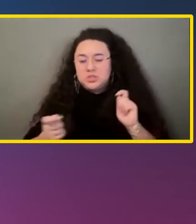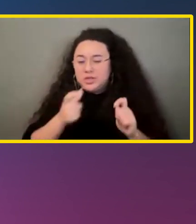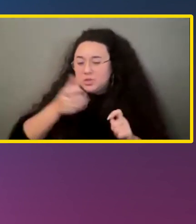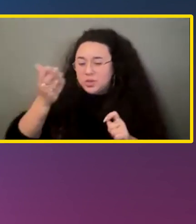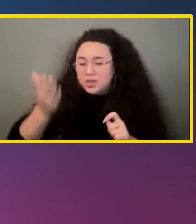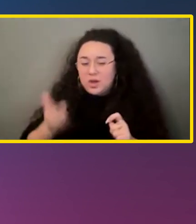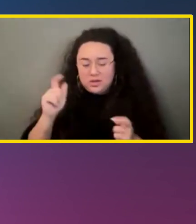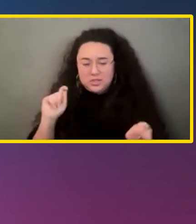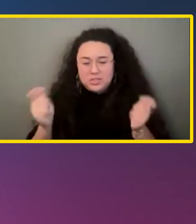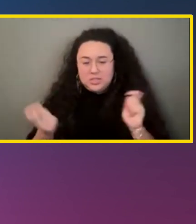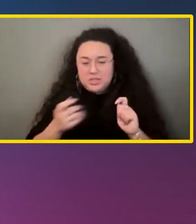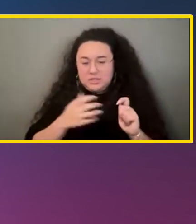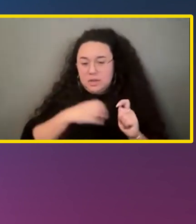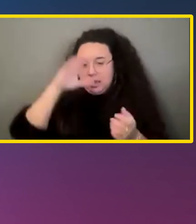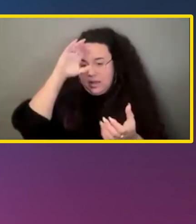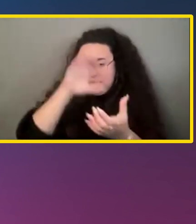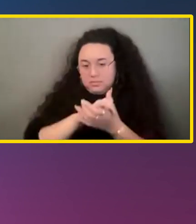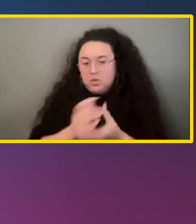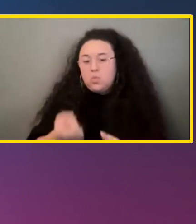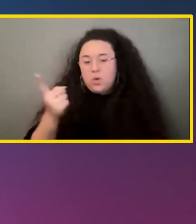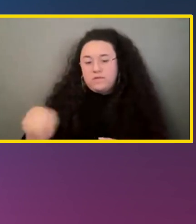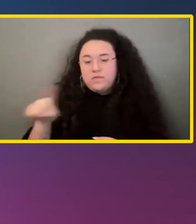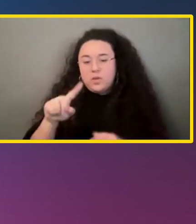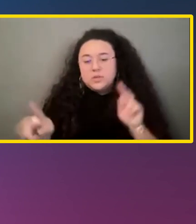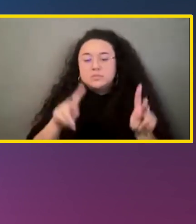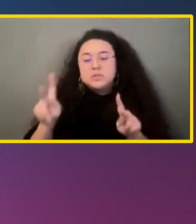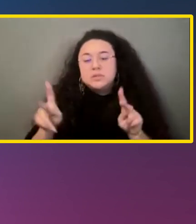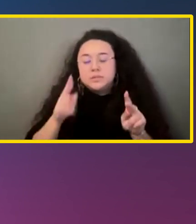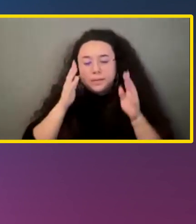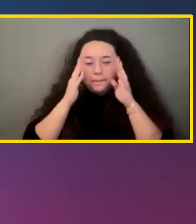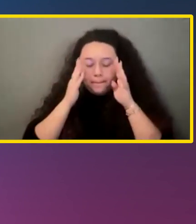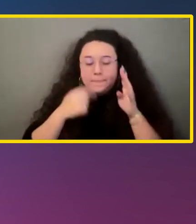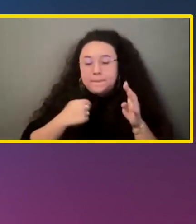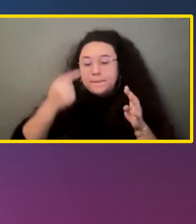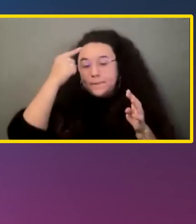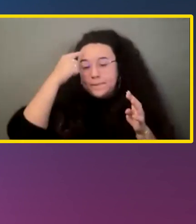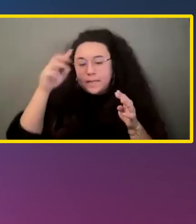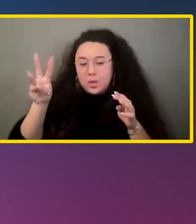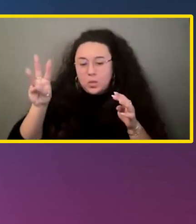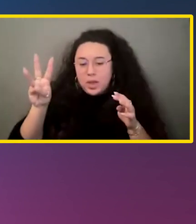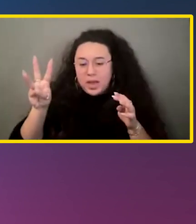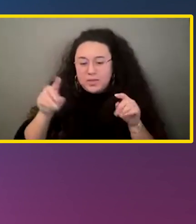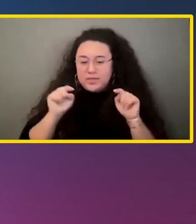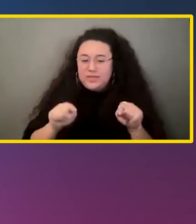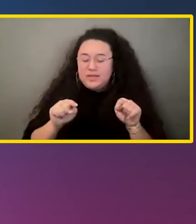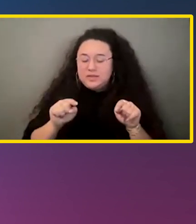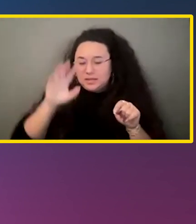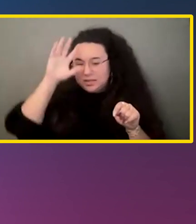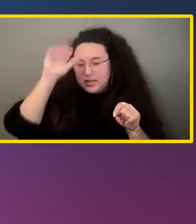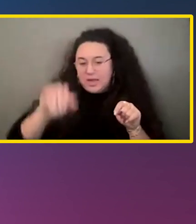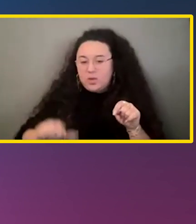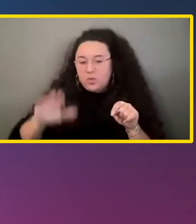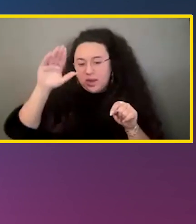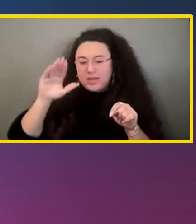are, change, my husband is one of them. And I thought, wow, this is a guy who was raised in